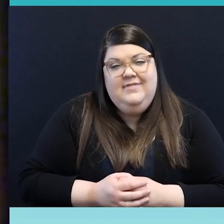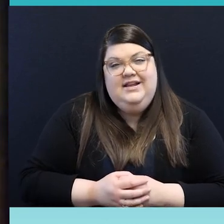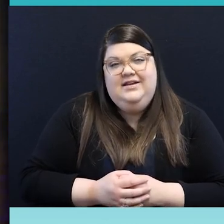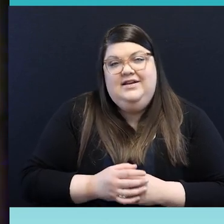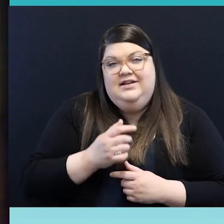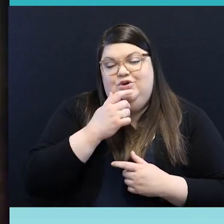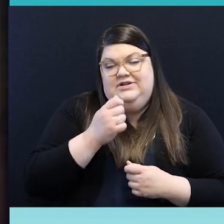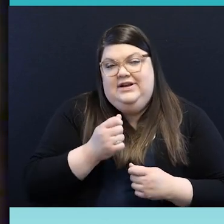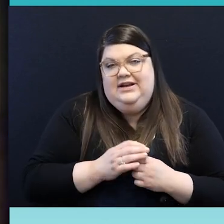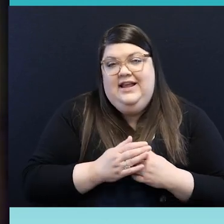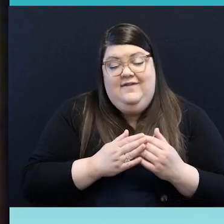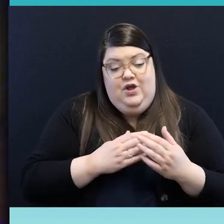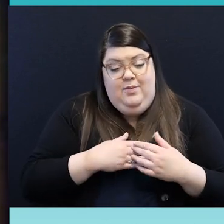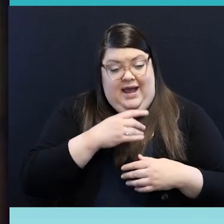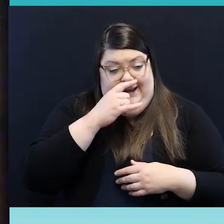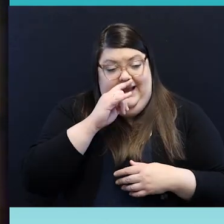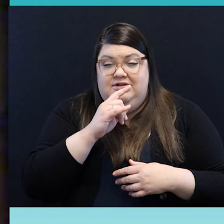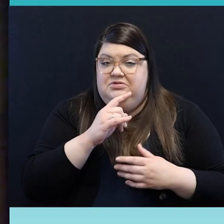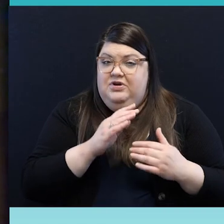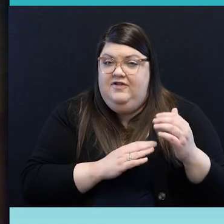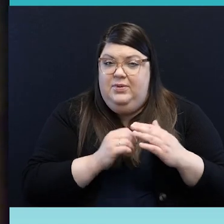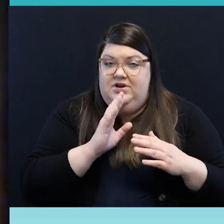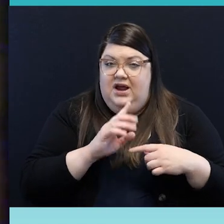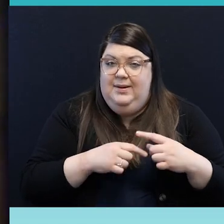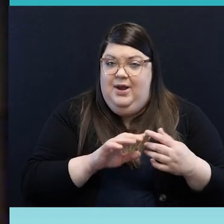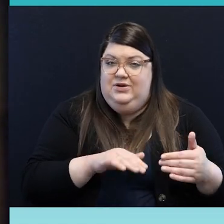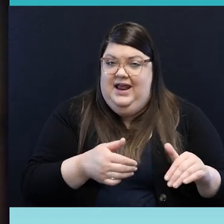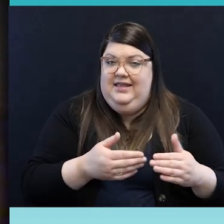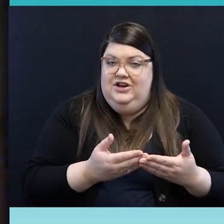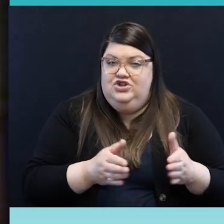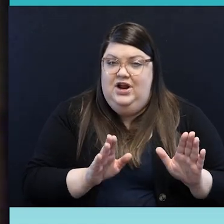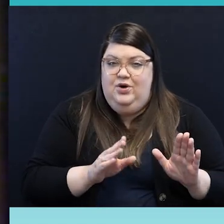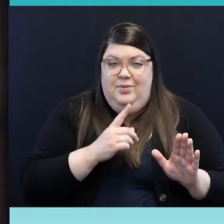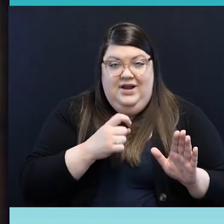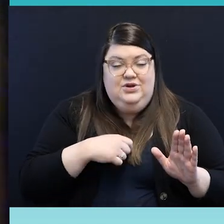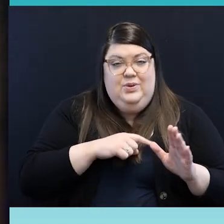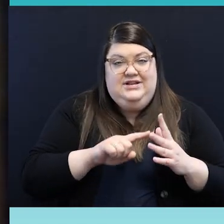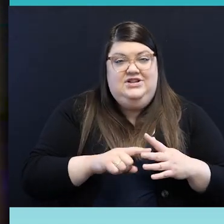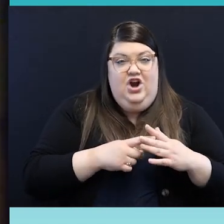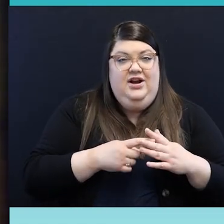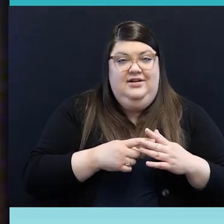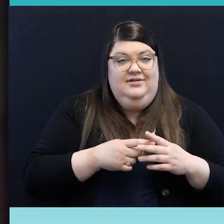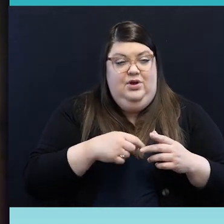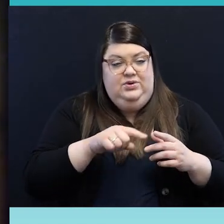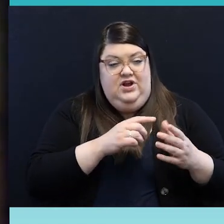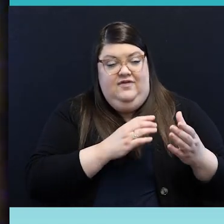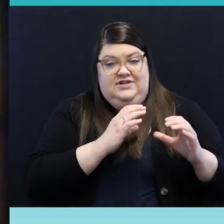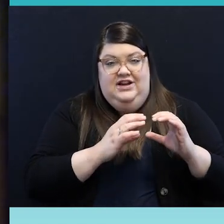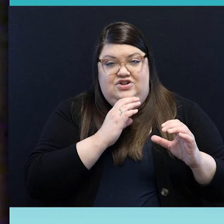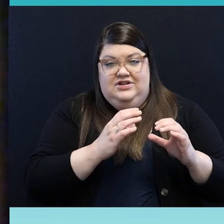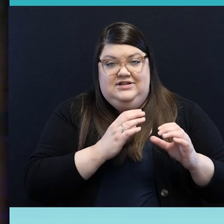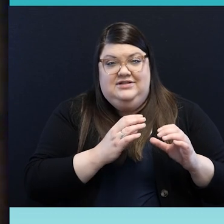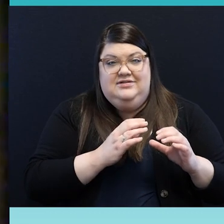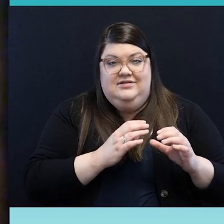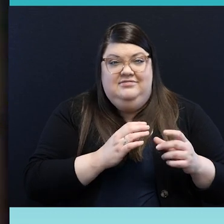my kids are comfortable talking about death in general, because we started those conversations at such a young age, when it comes